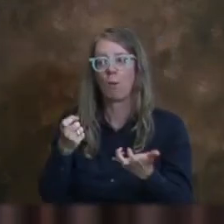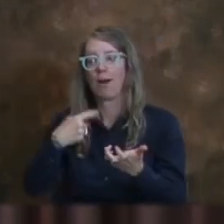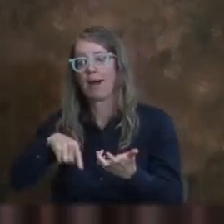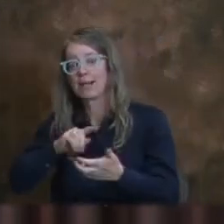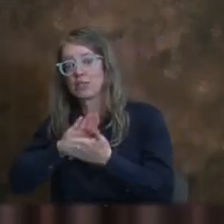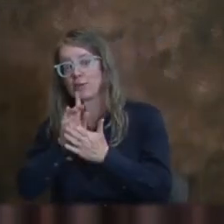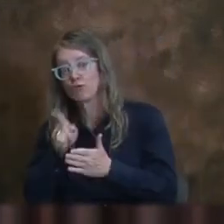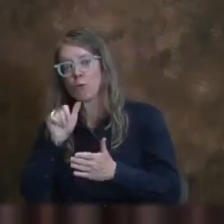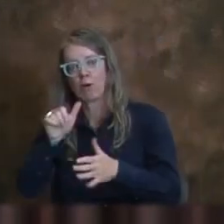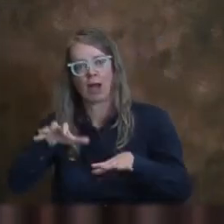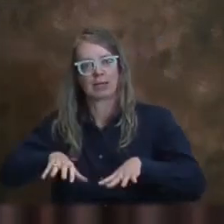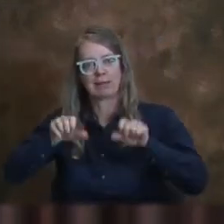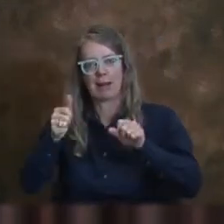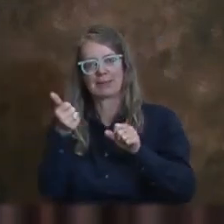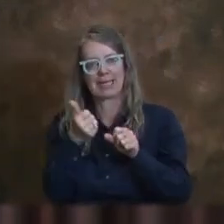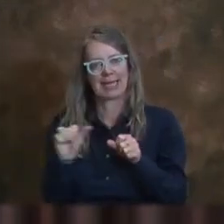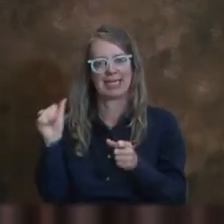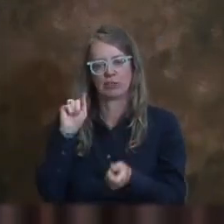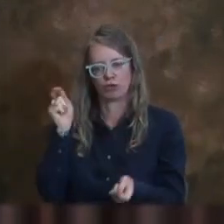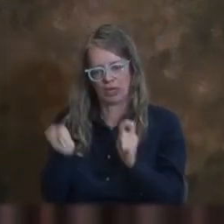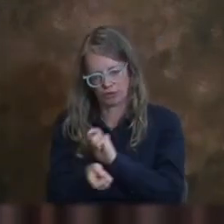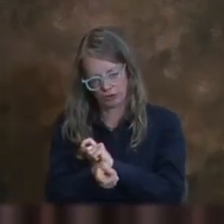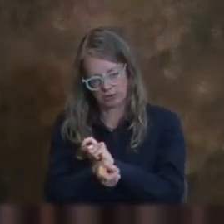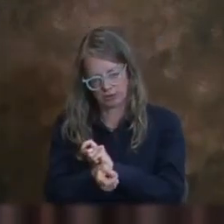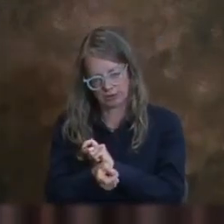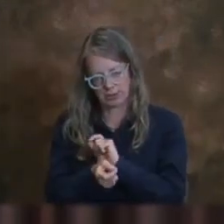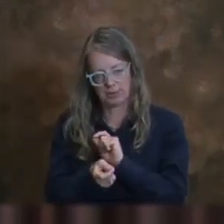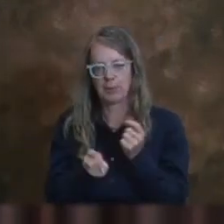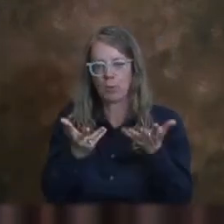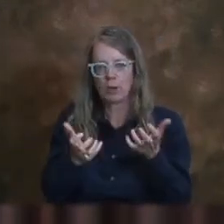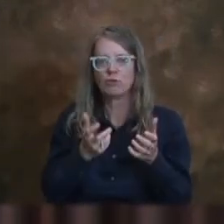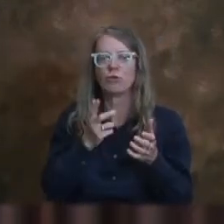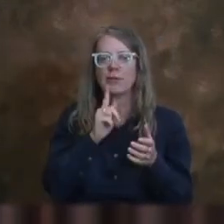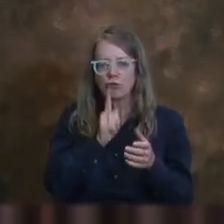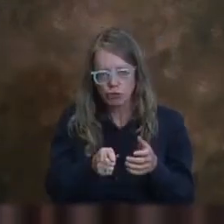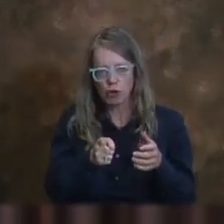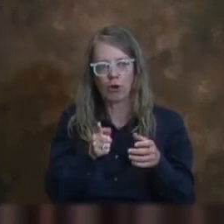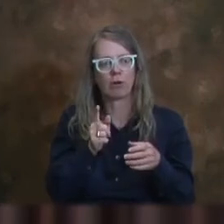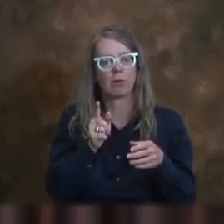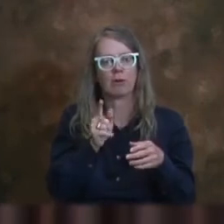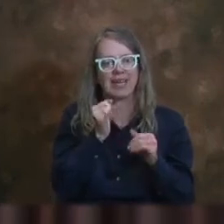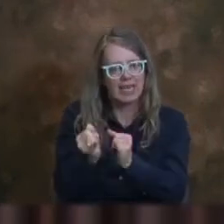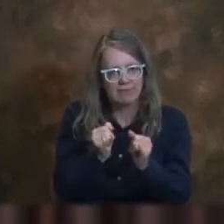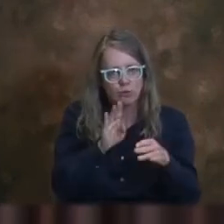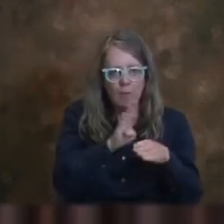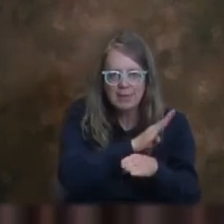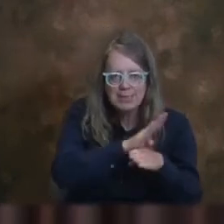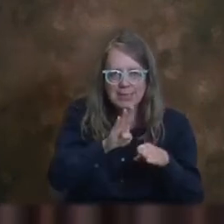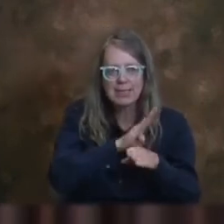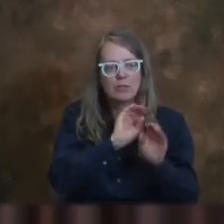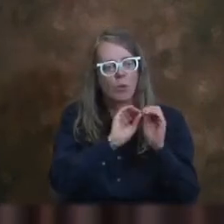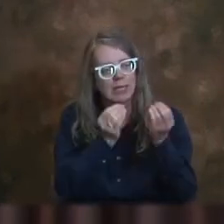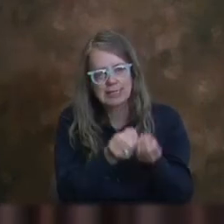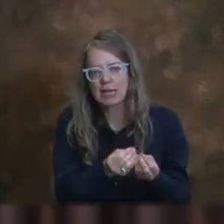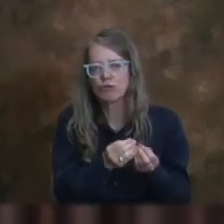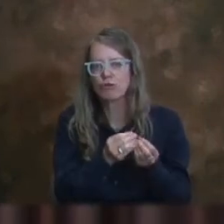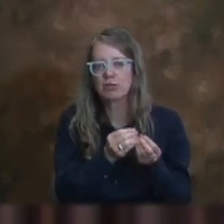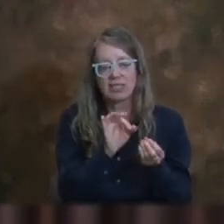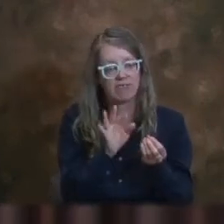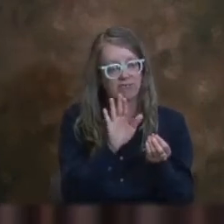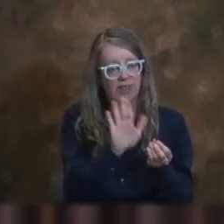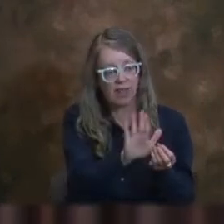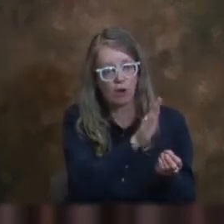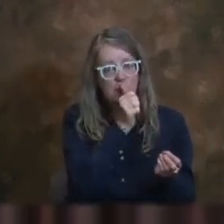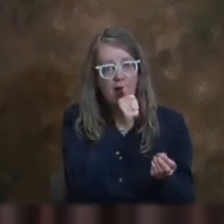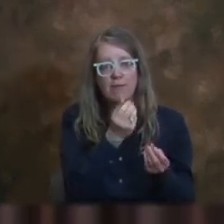them to make that choice, just as any individual business owner could continue to do so within their own private property if they choose to do so.